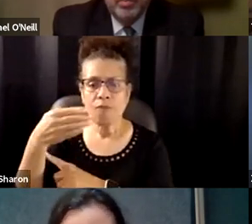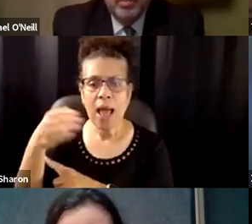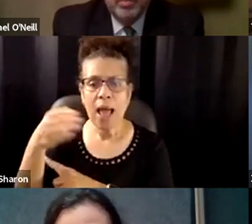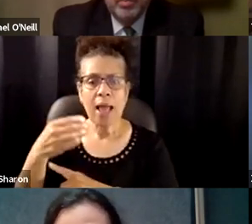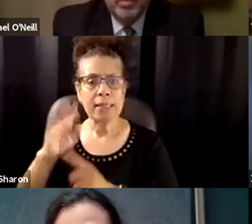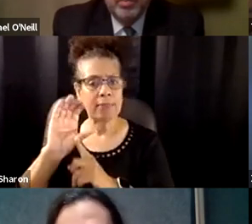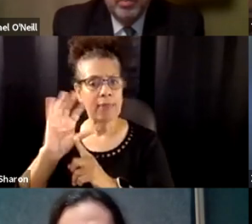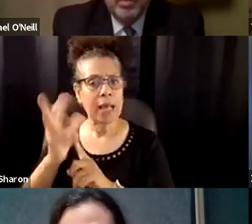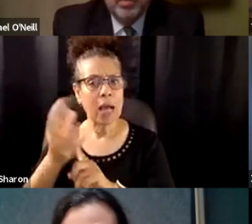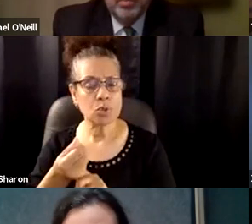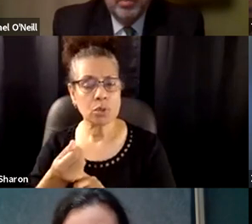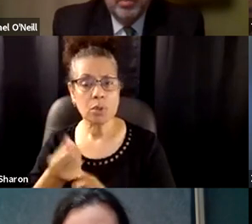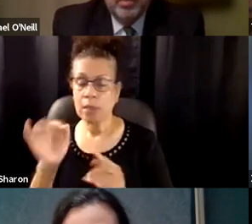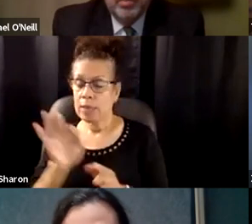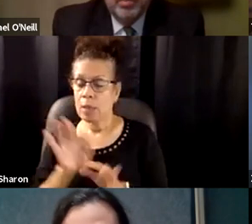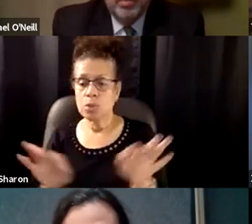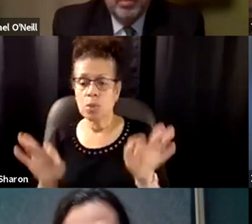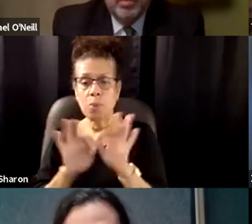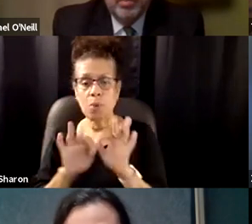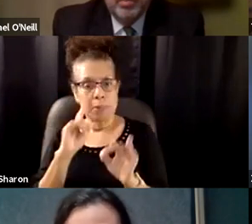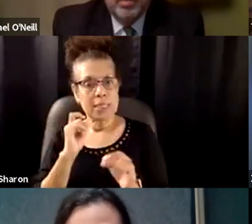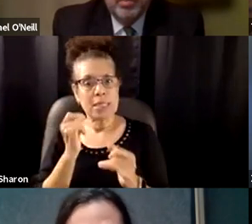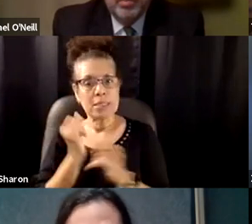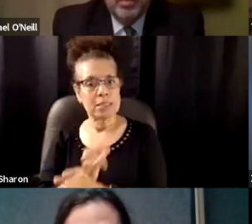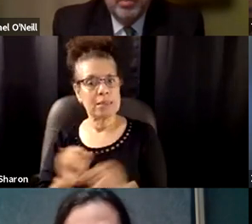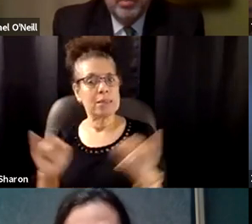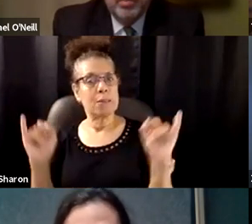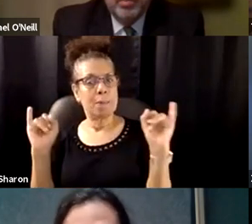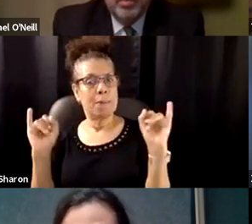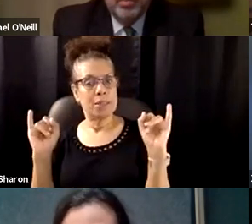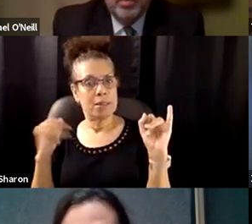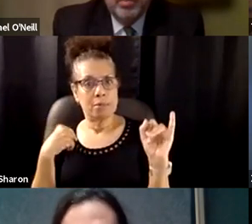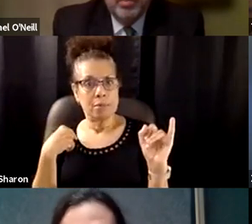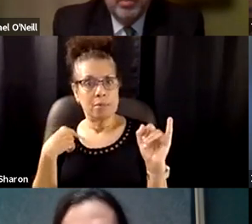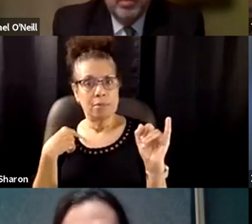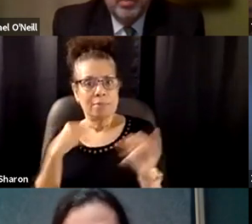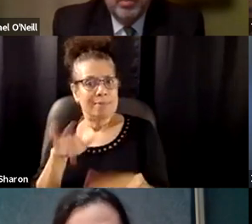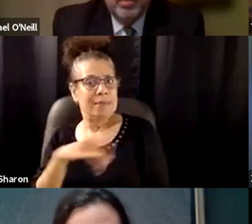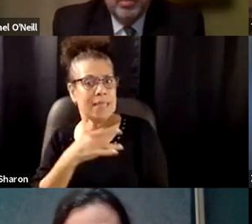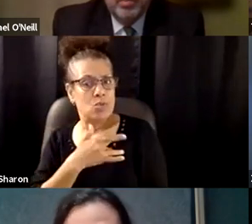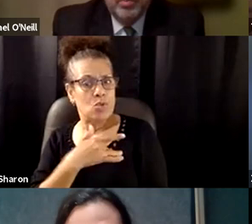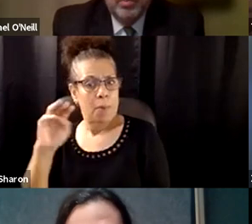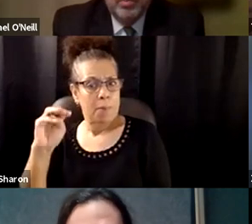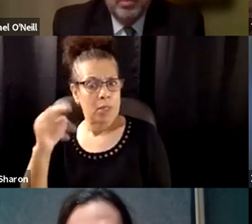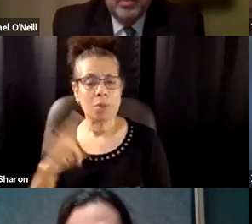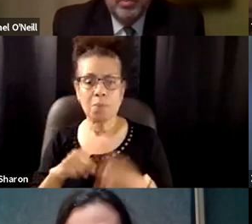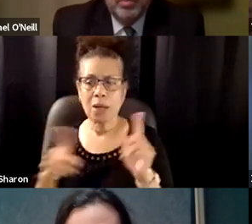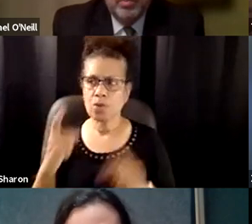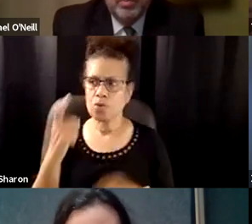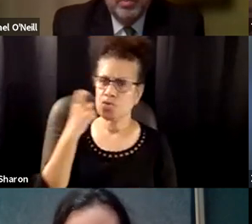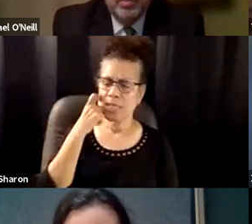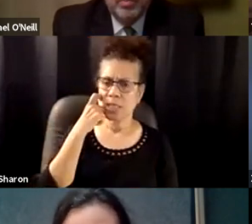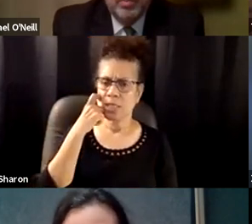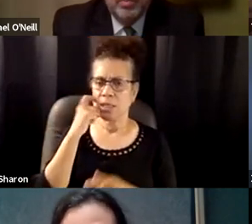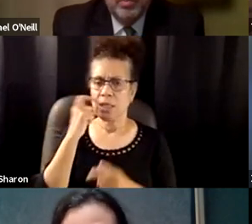possible thanks to the autonomous direction of the school for the previous years however recent events and changes from boston